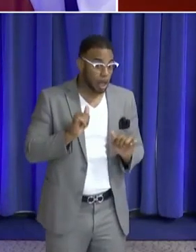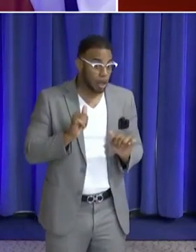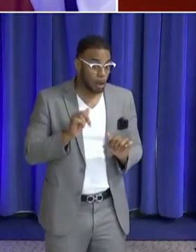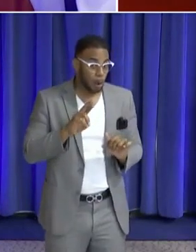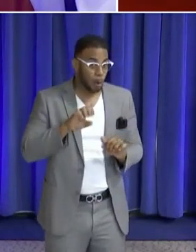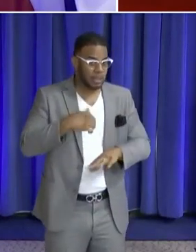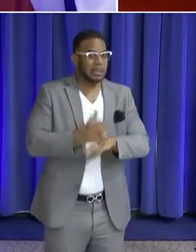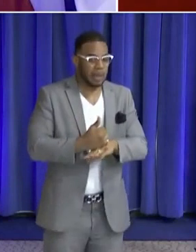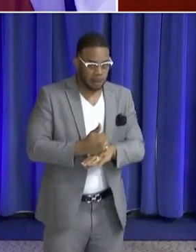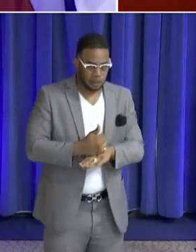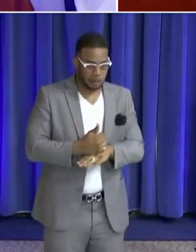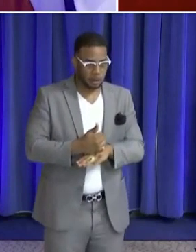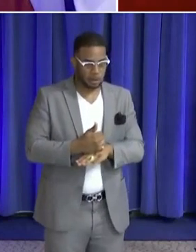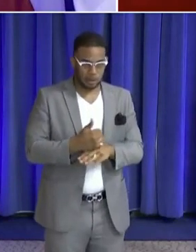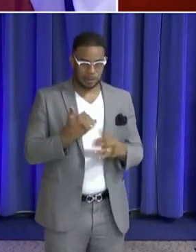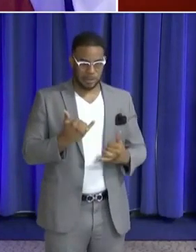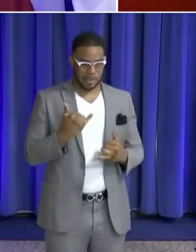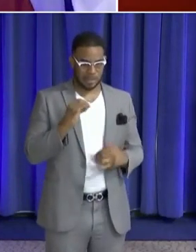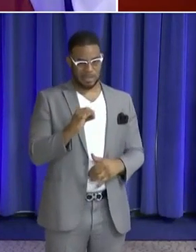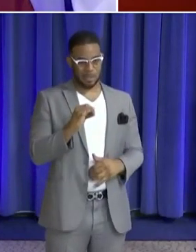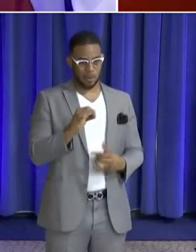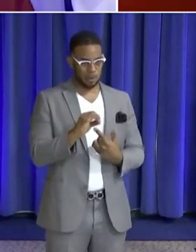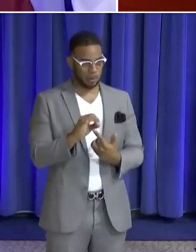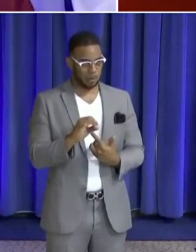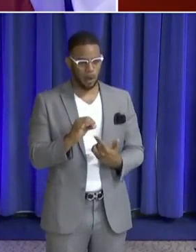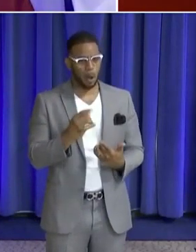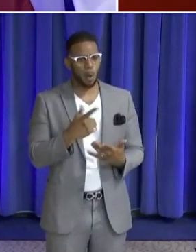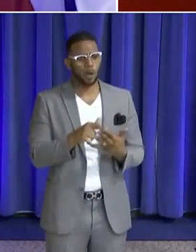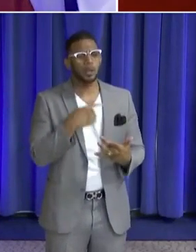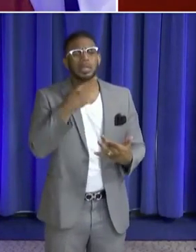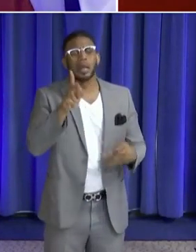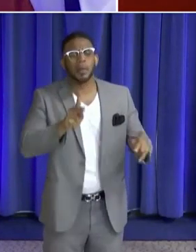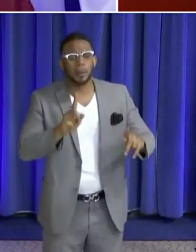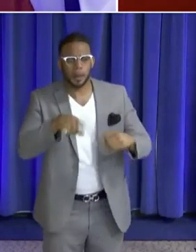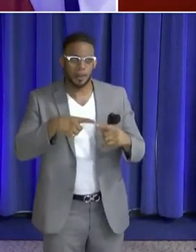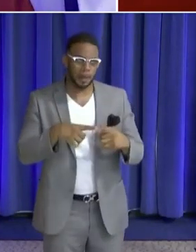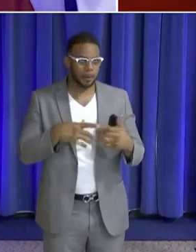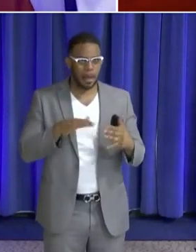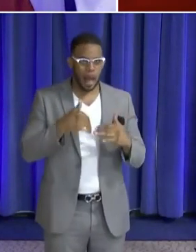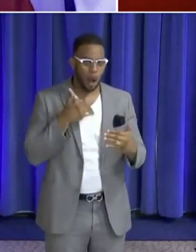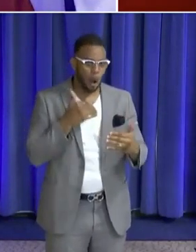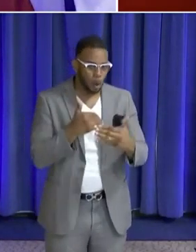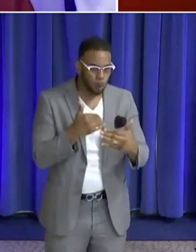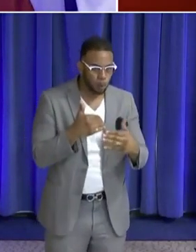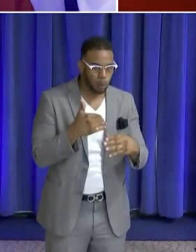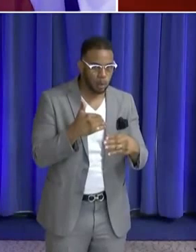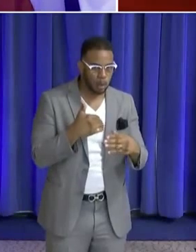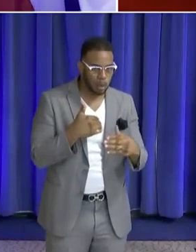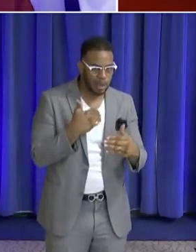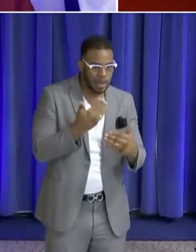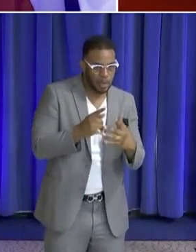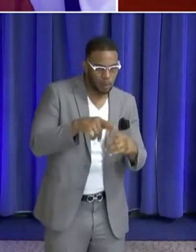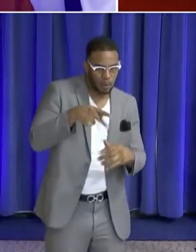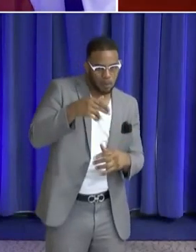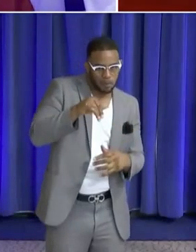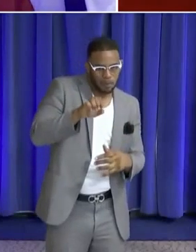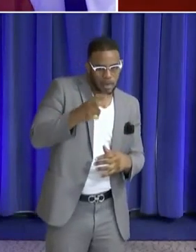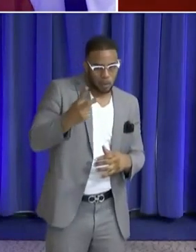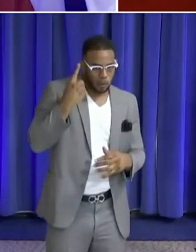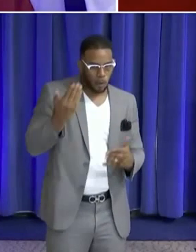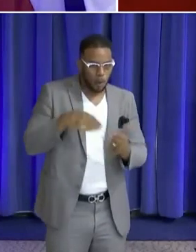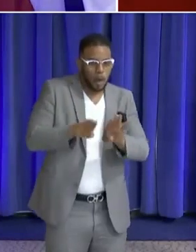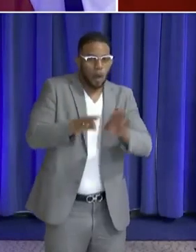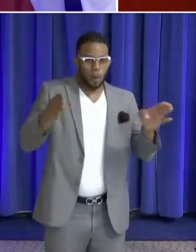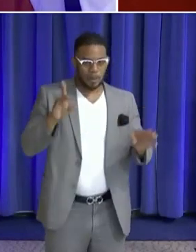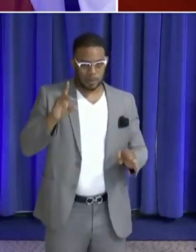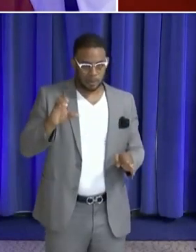reset this to day zero. What do you tell people about how close we're getting to phase 2 and where we are at in